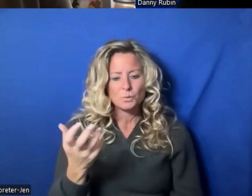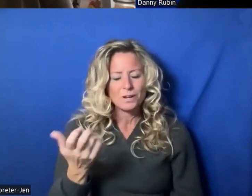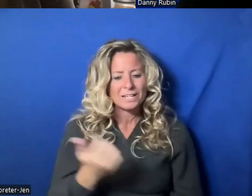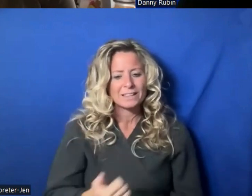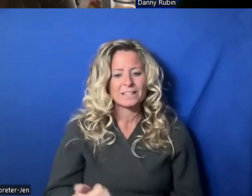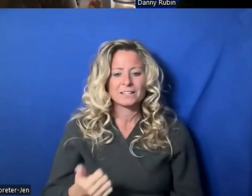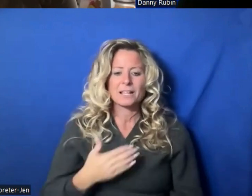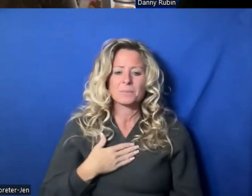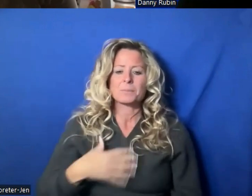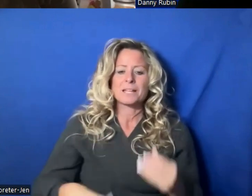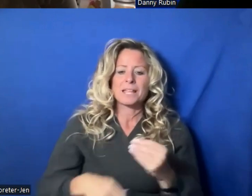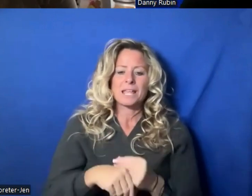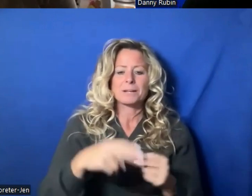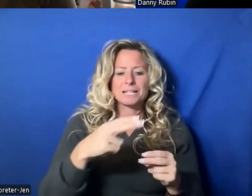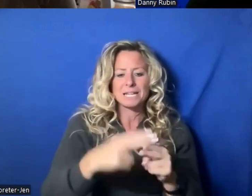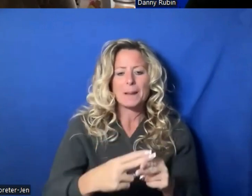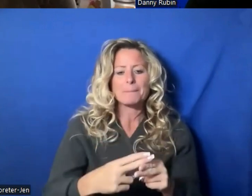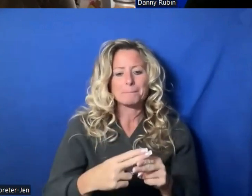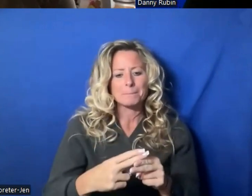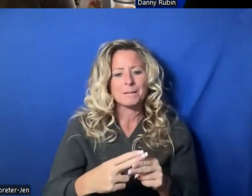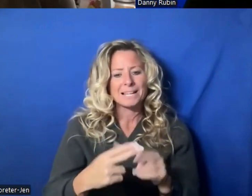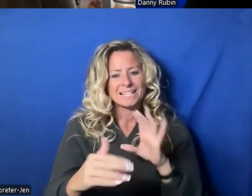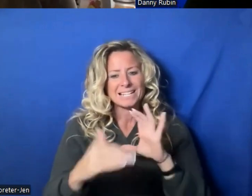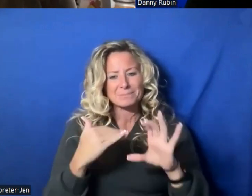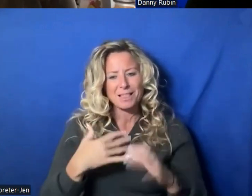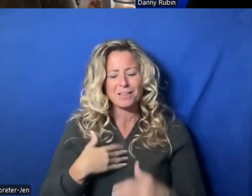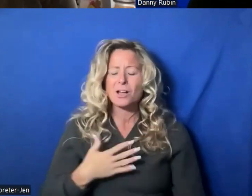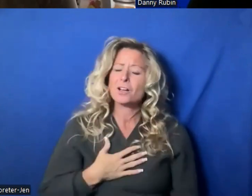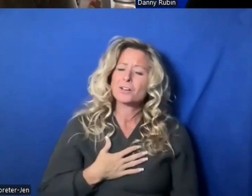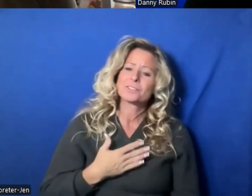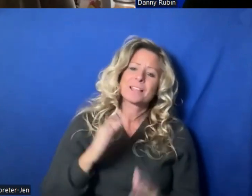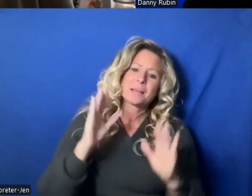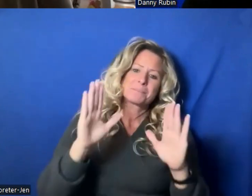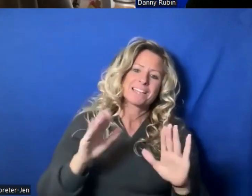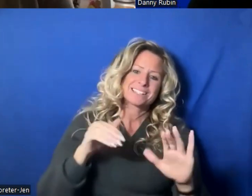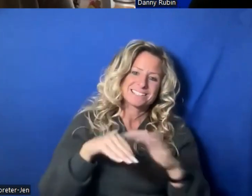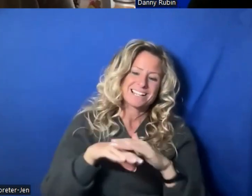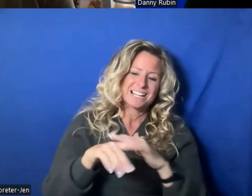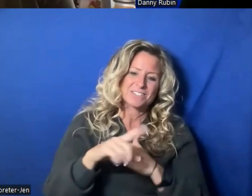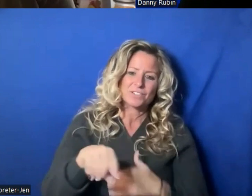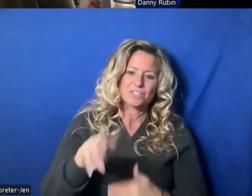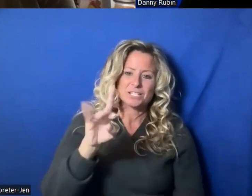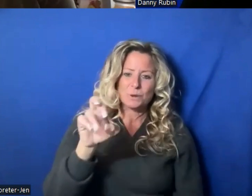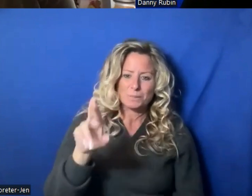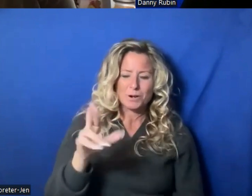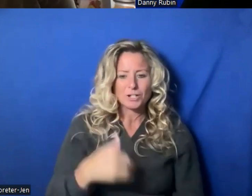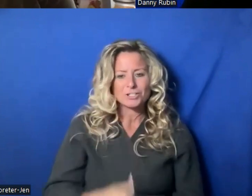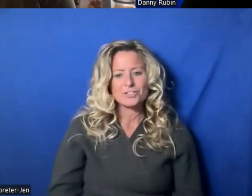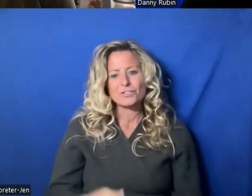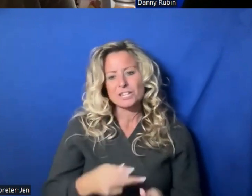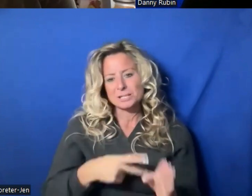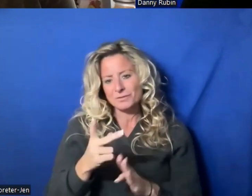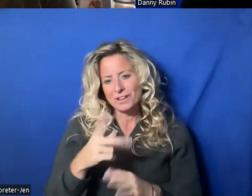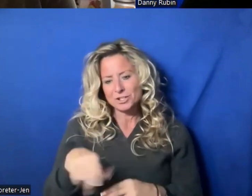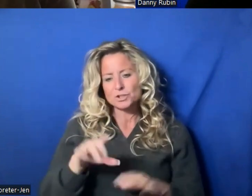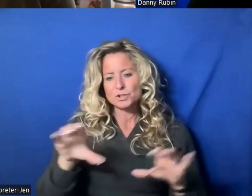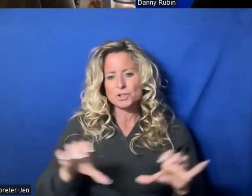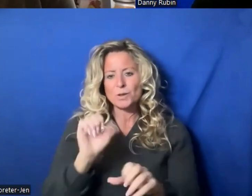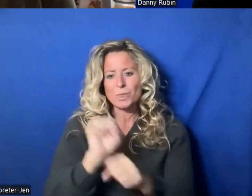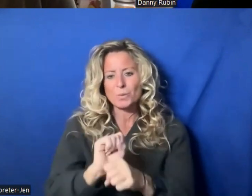anything, I put my name and my email in the chat. So amazing access through these webinars to these professionals doing the